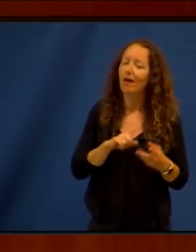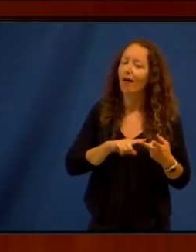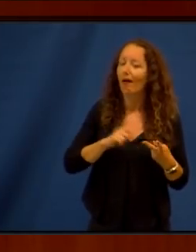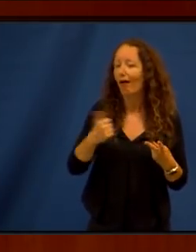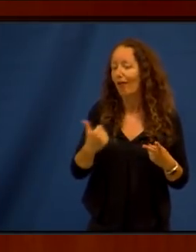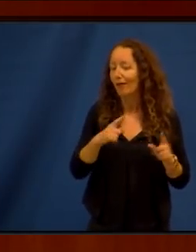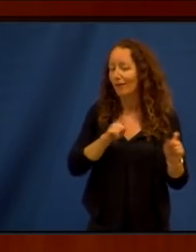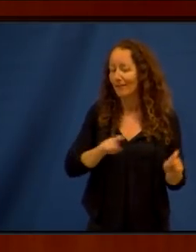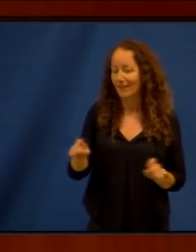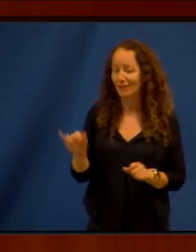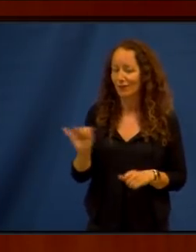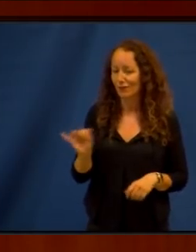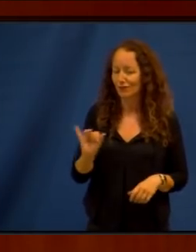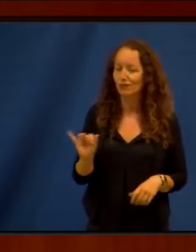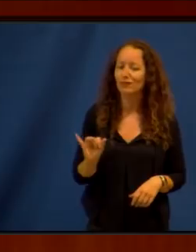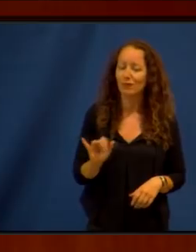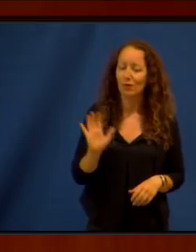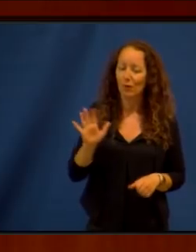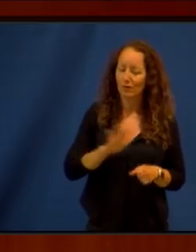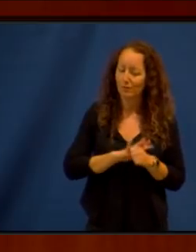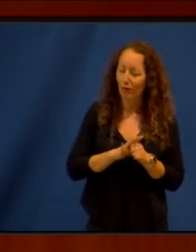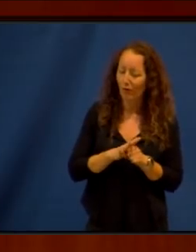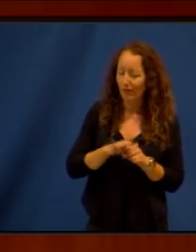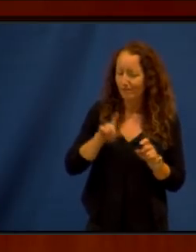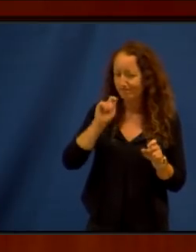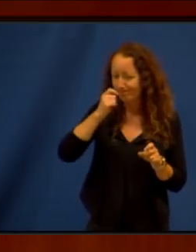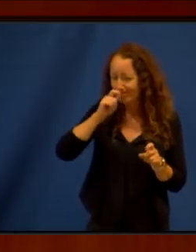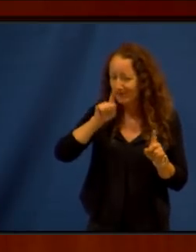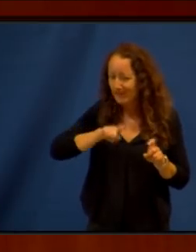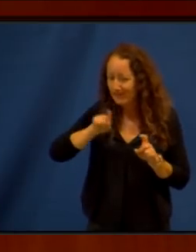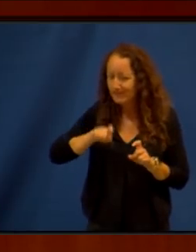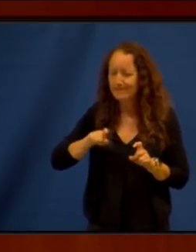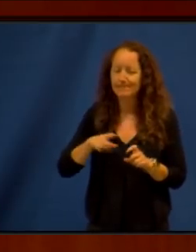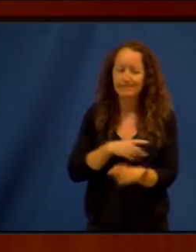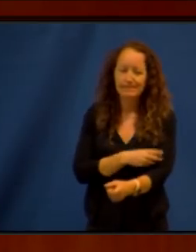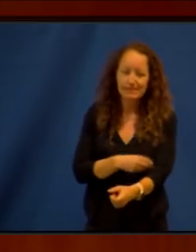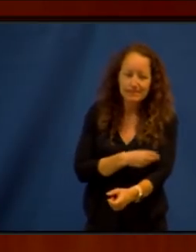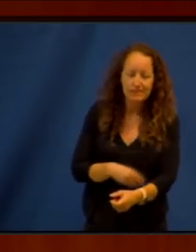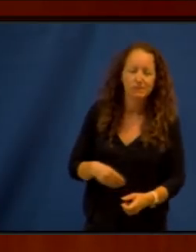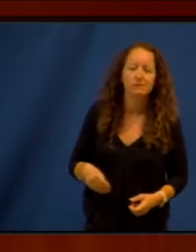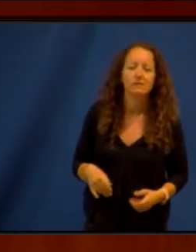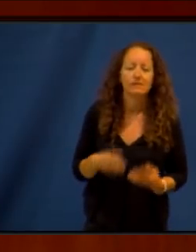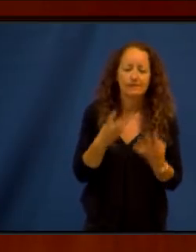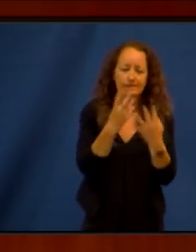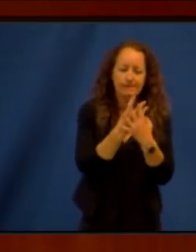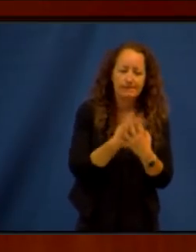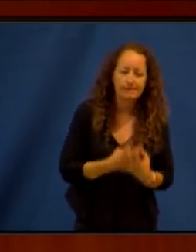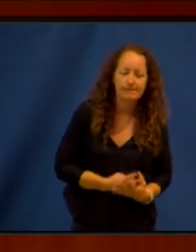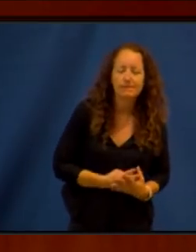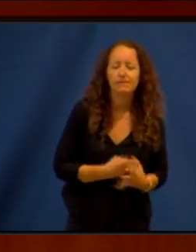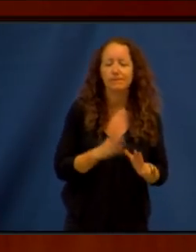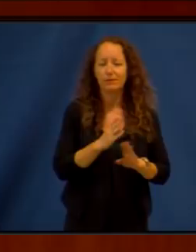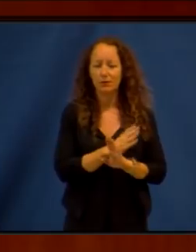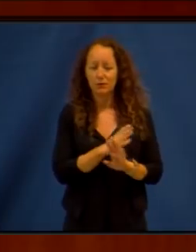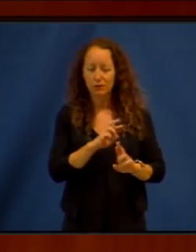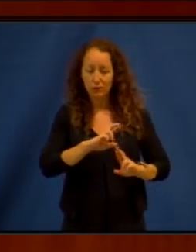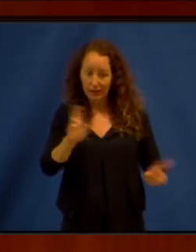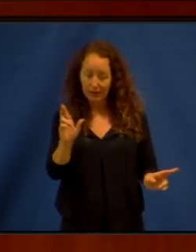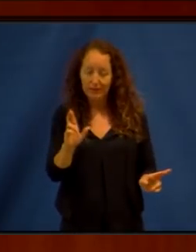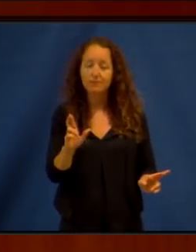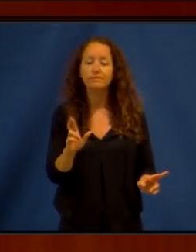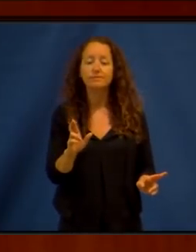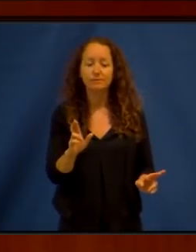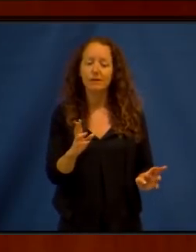we are preparing to be ready for those patients to be screened appropriately. They will be prepared and ready to go